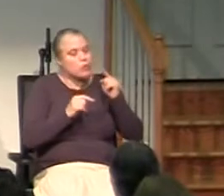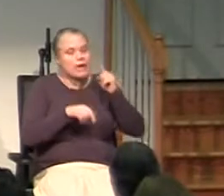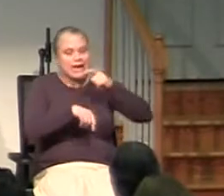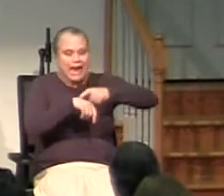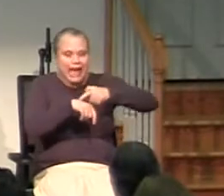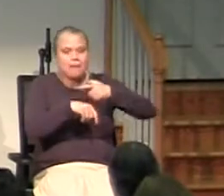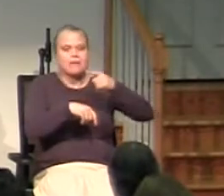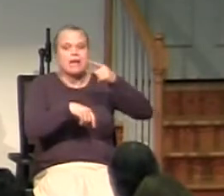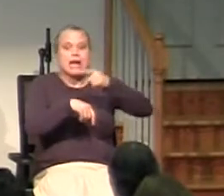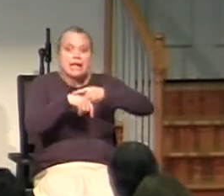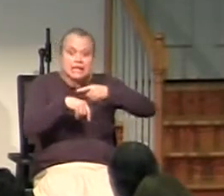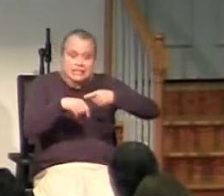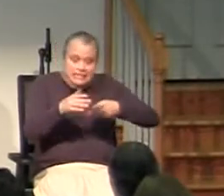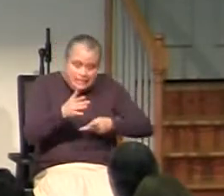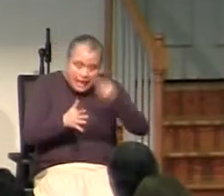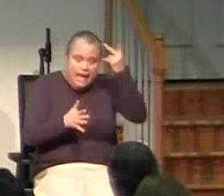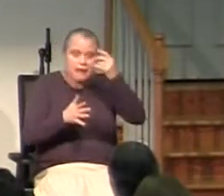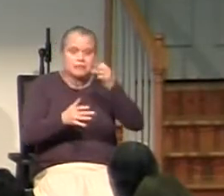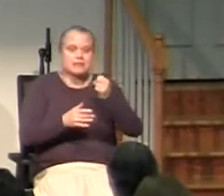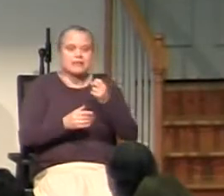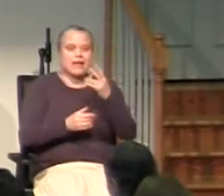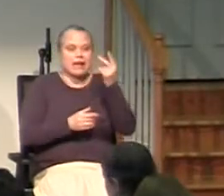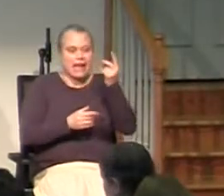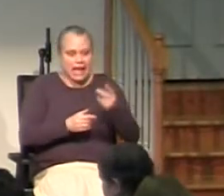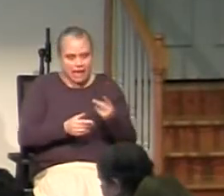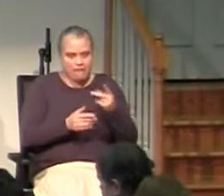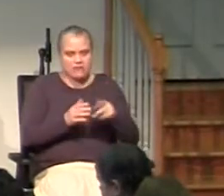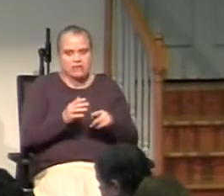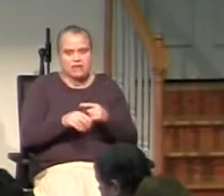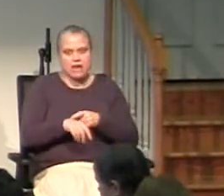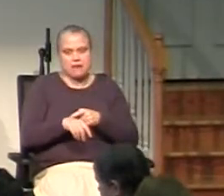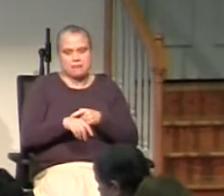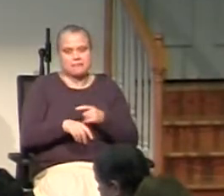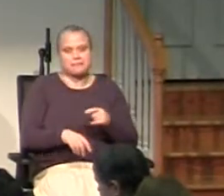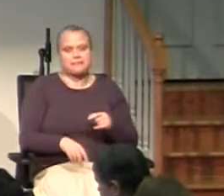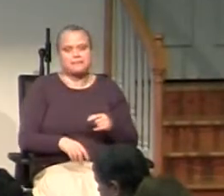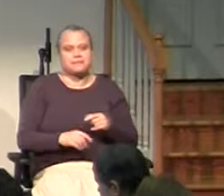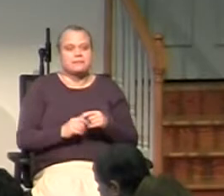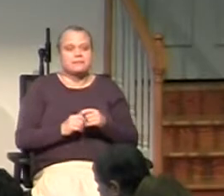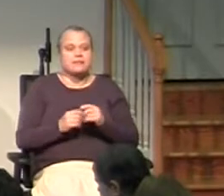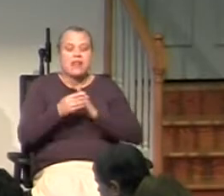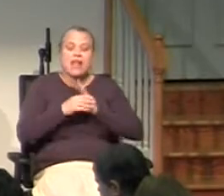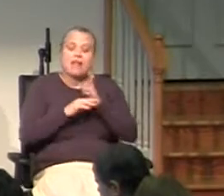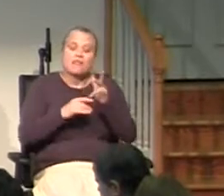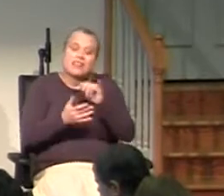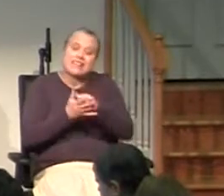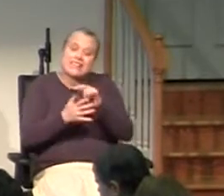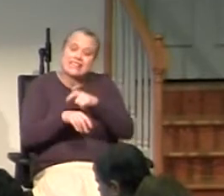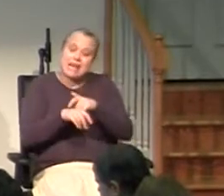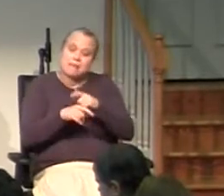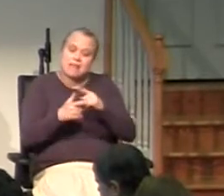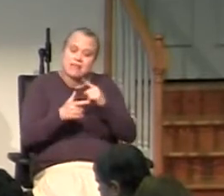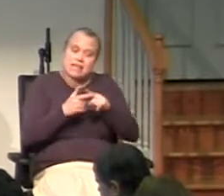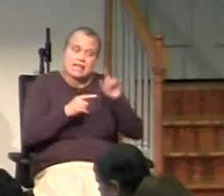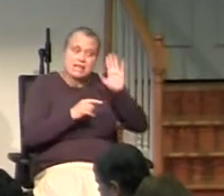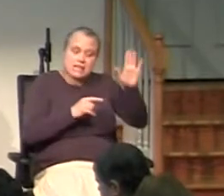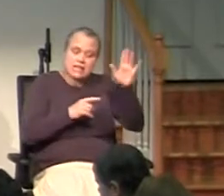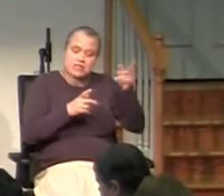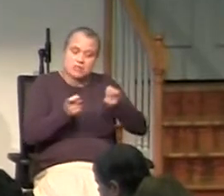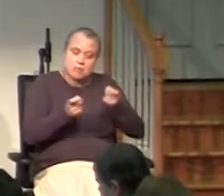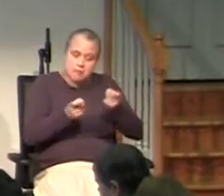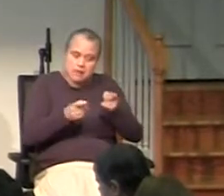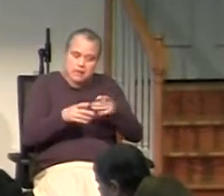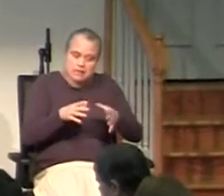time. But the court shall be seated, and that would be after that time element, and they shall take away his dominion